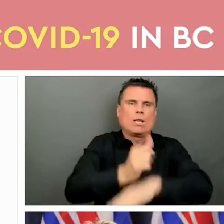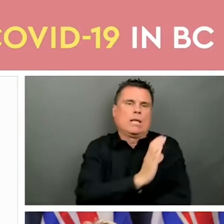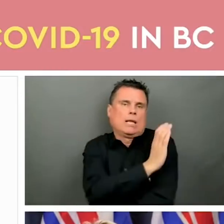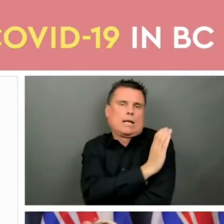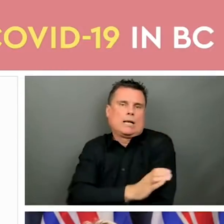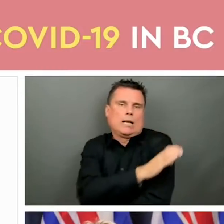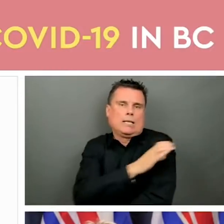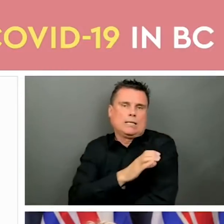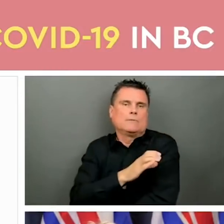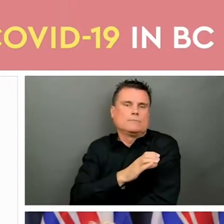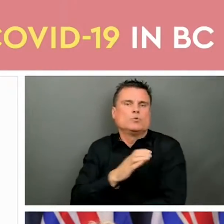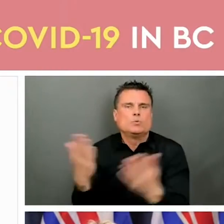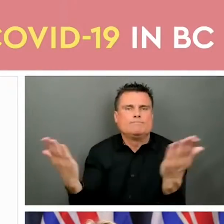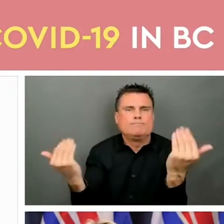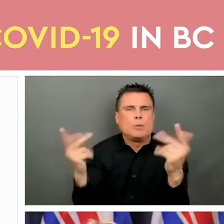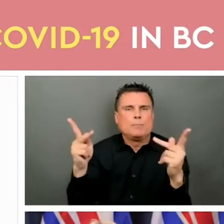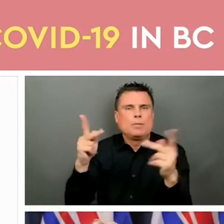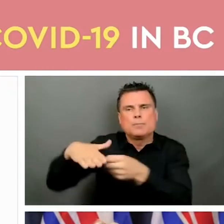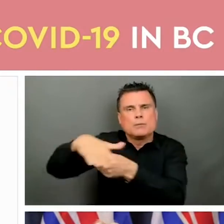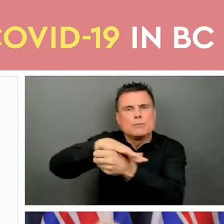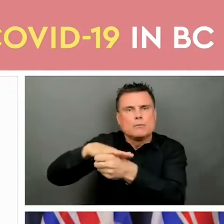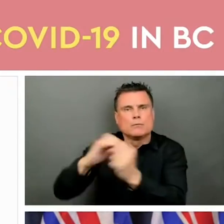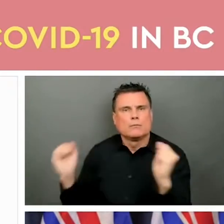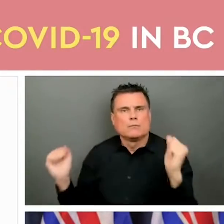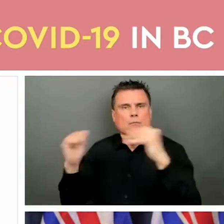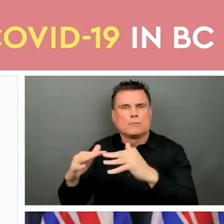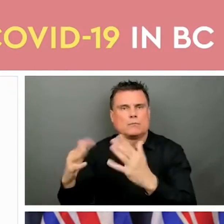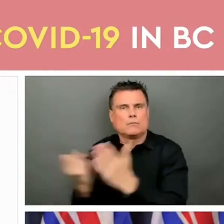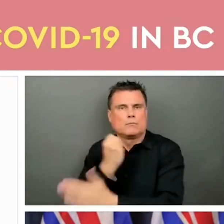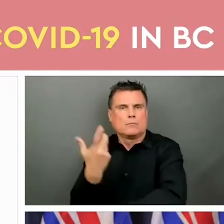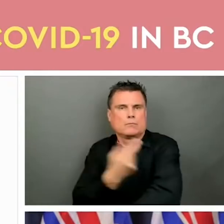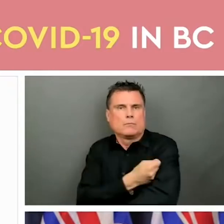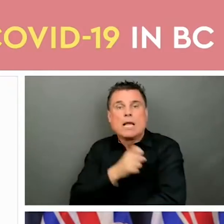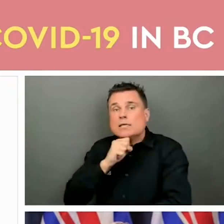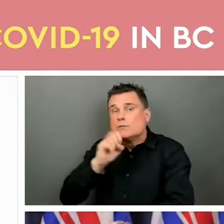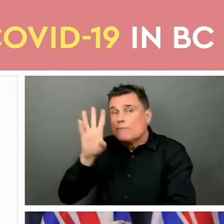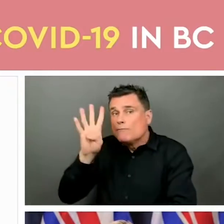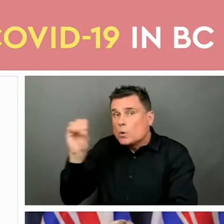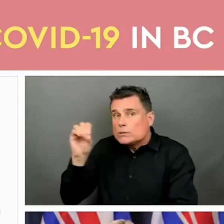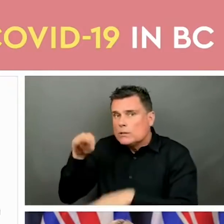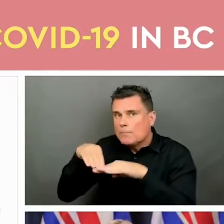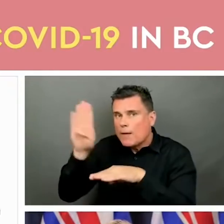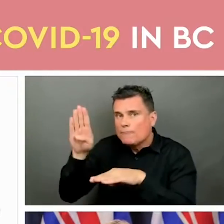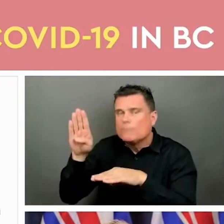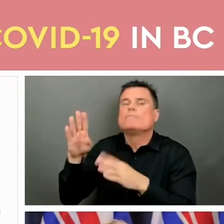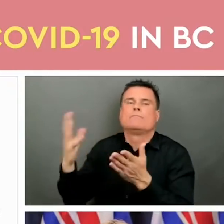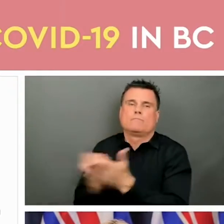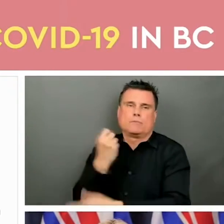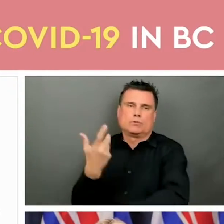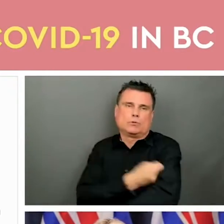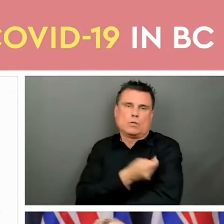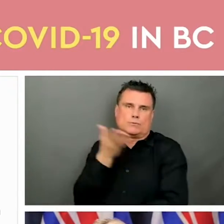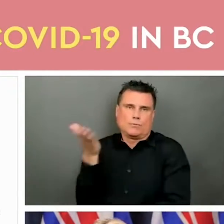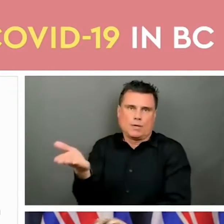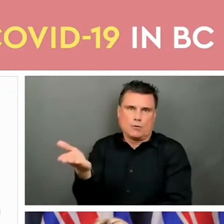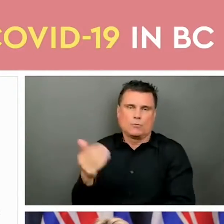now as we continue with the older populations in our age-based program.